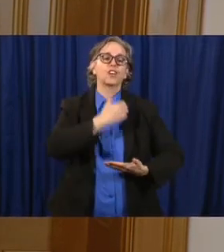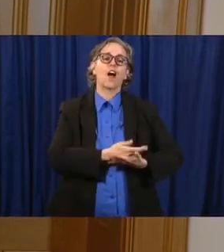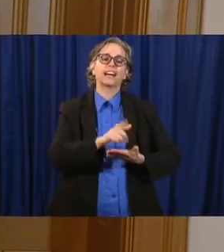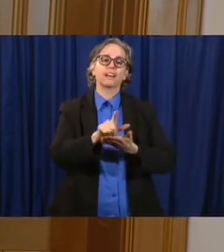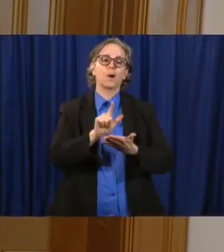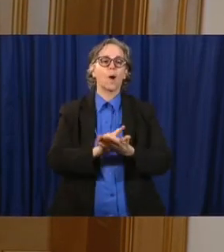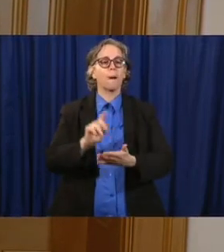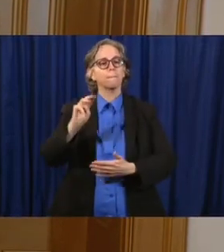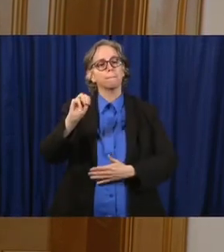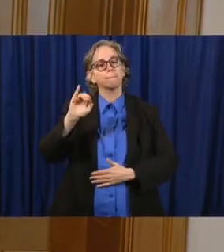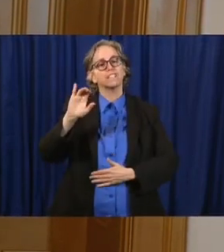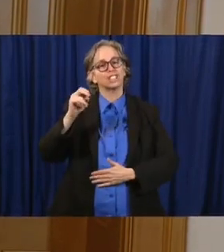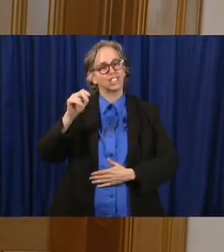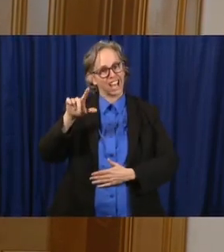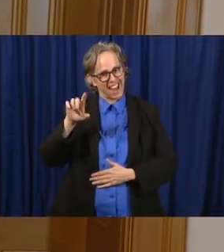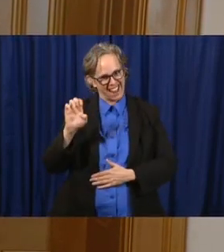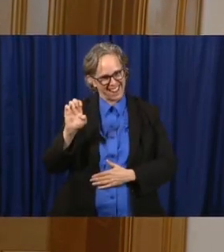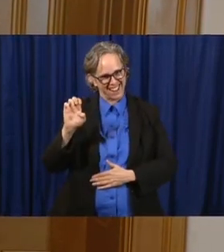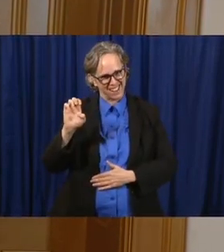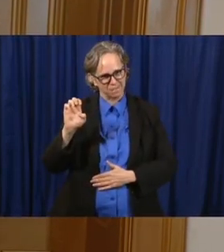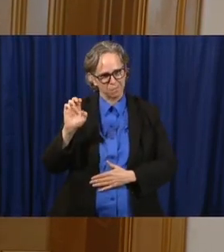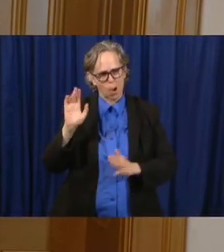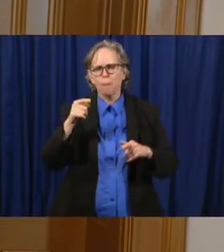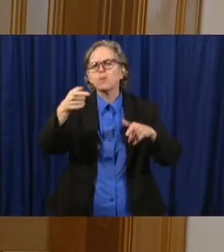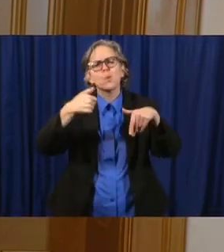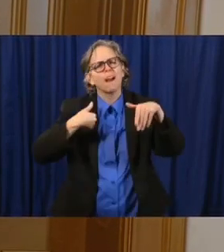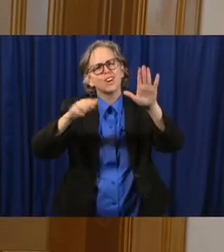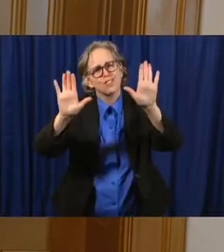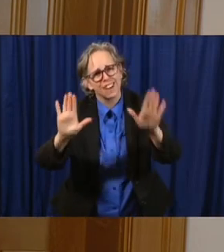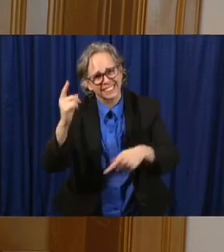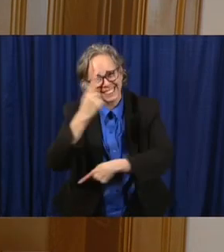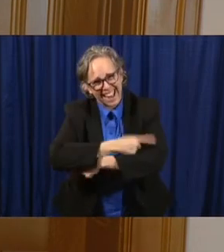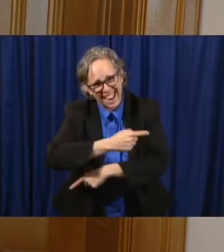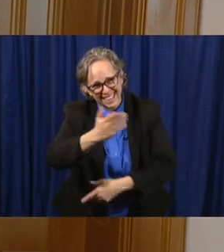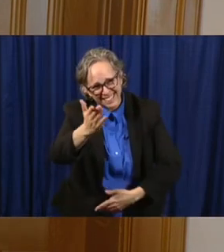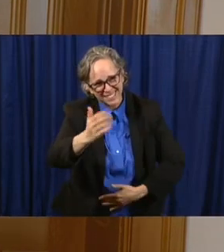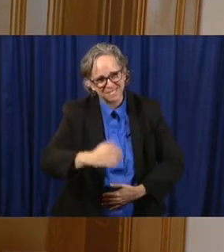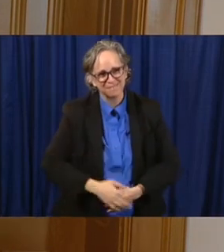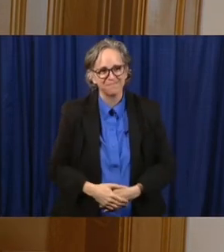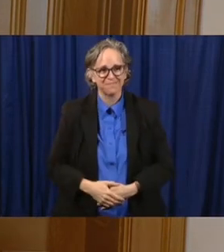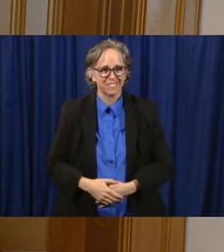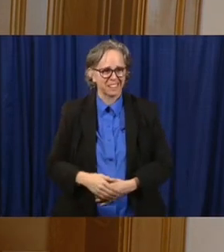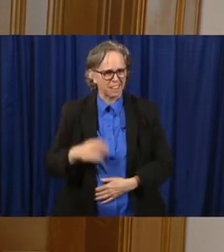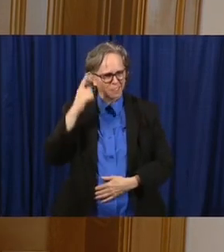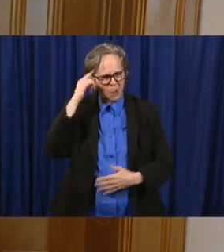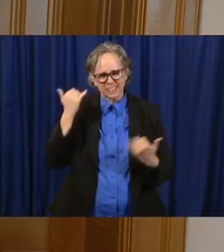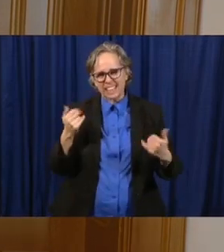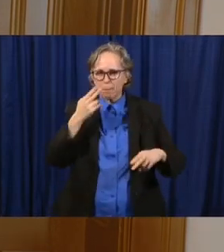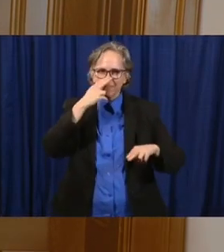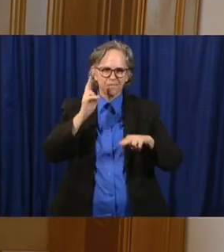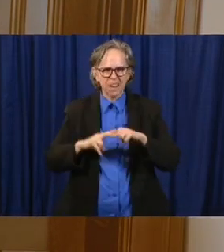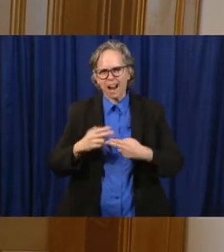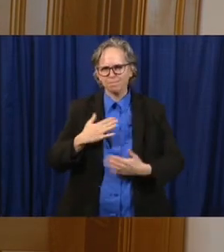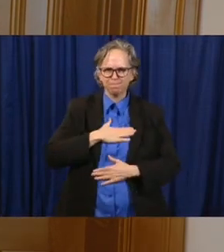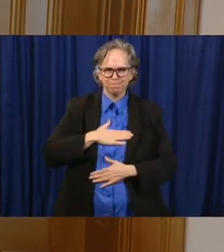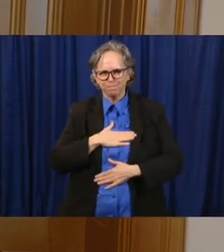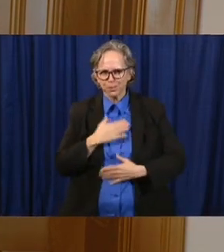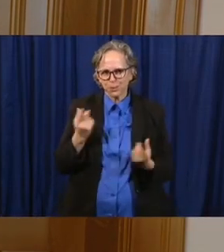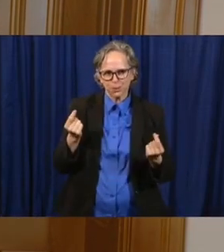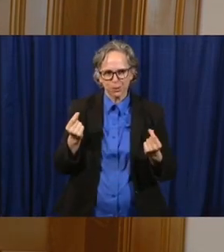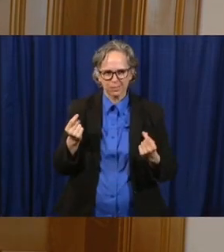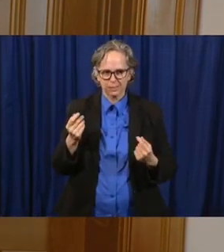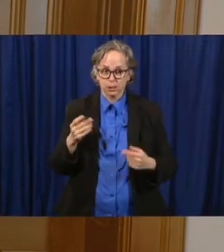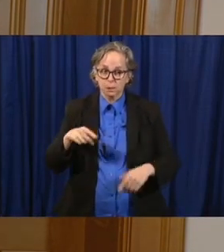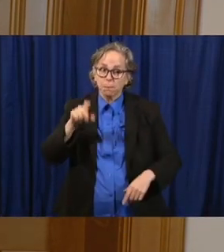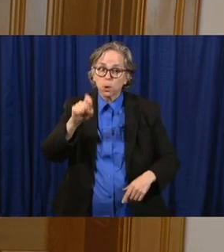364 cases from yesterday. 213 people have died. That's 20 more than yesterday. Let's listen in.